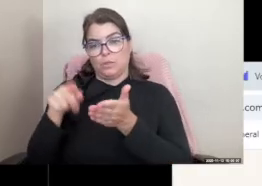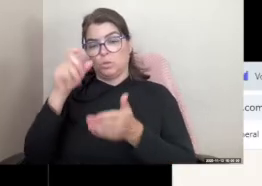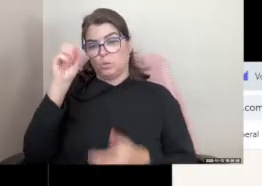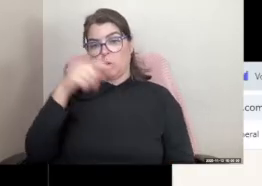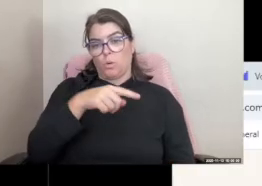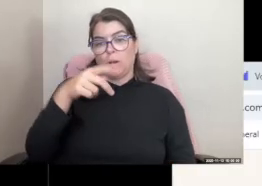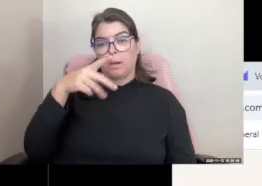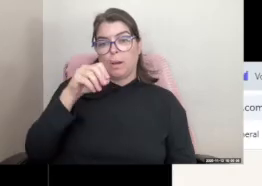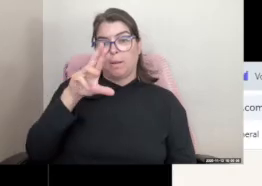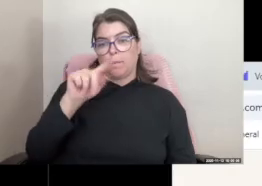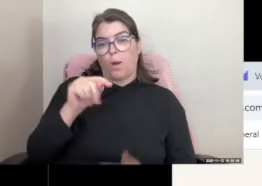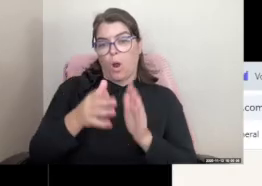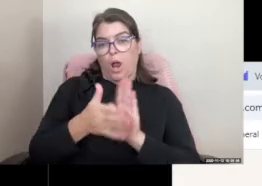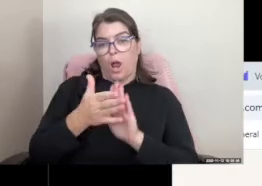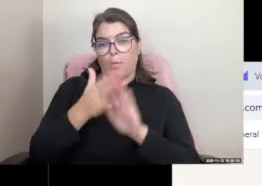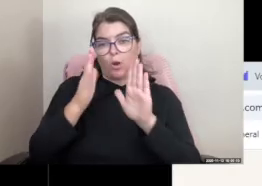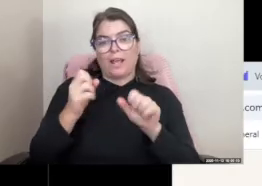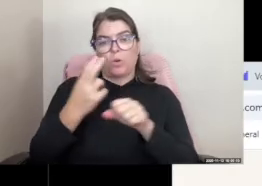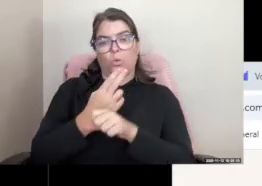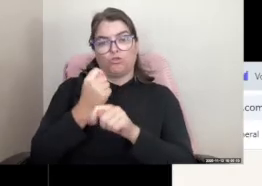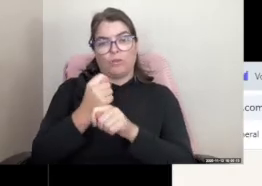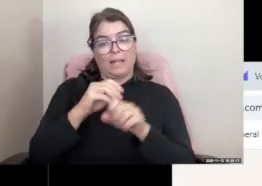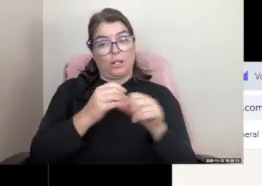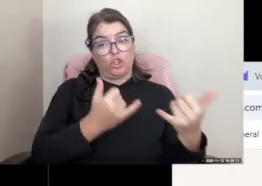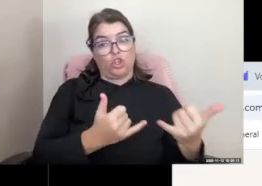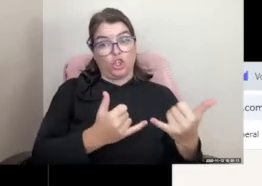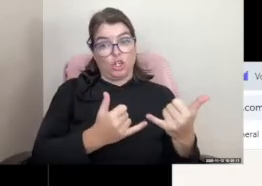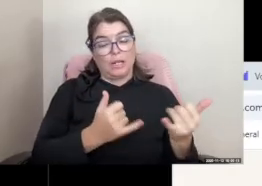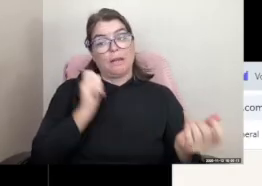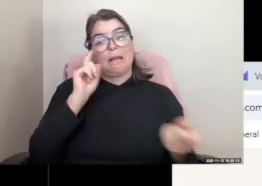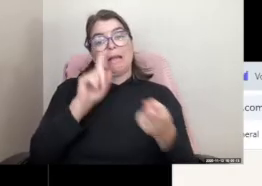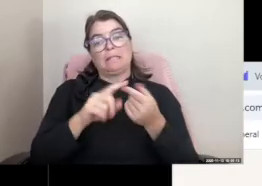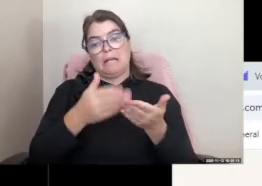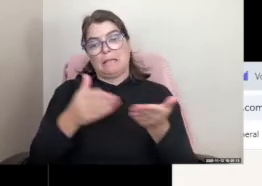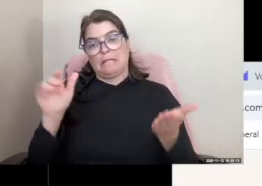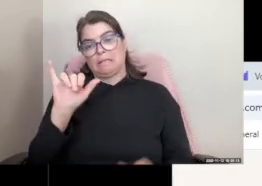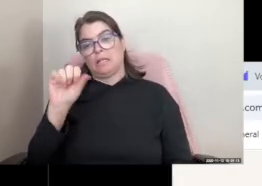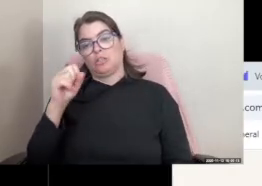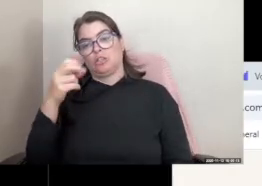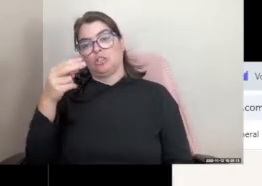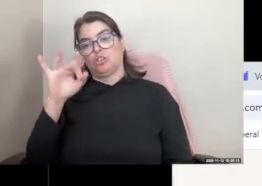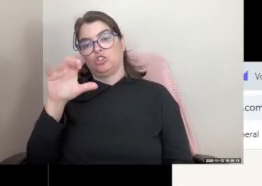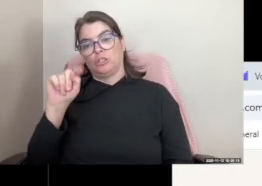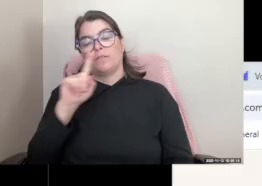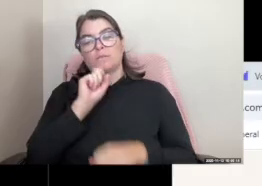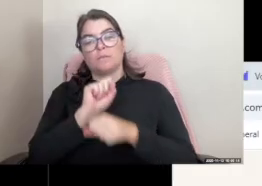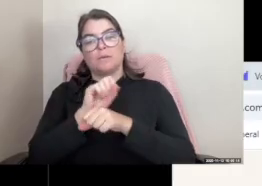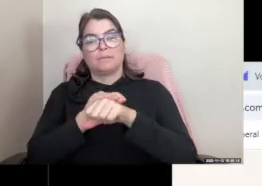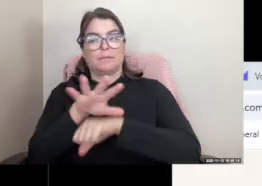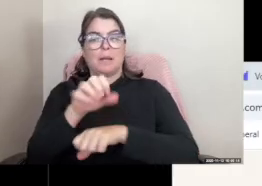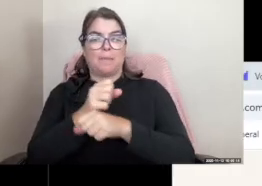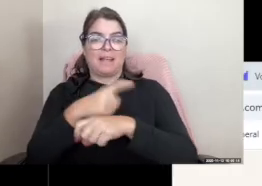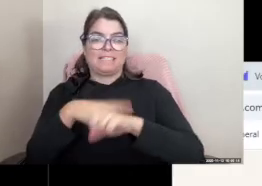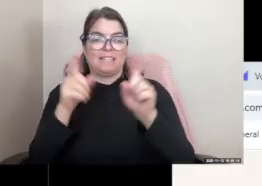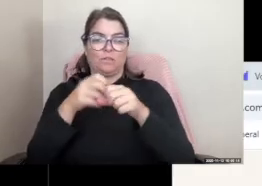EV technology, with the biggest obstacle is it's too heavy. Can we have some sort of